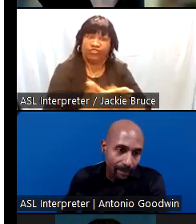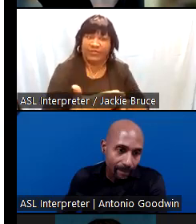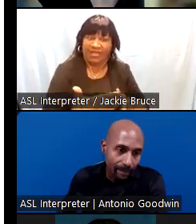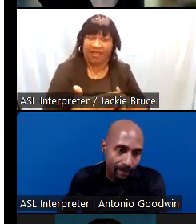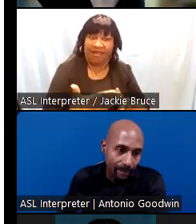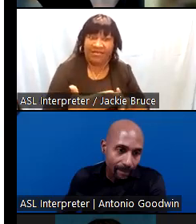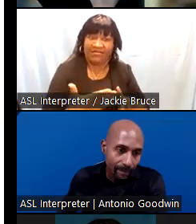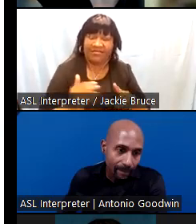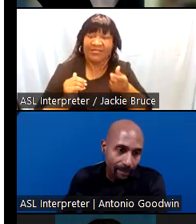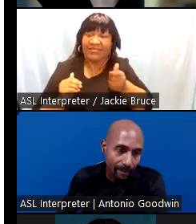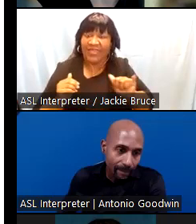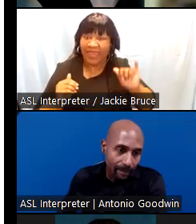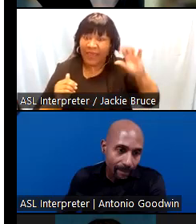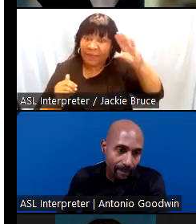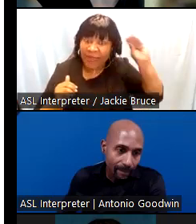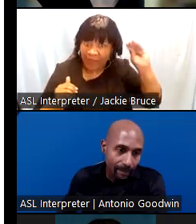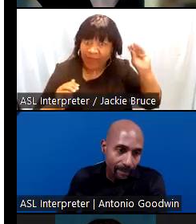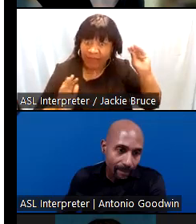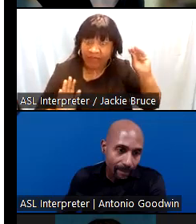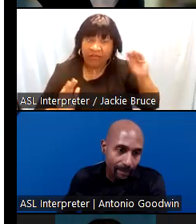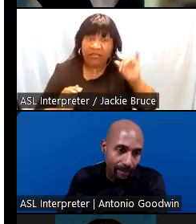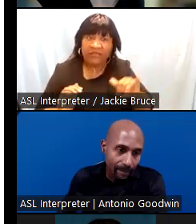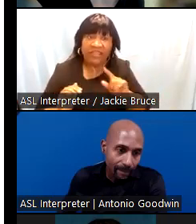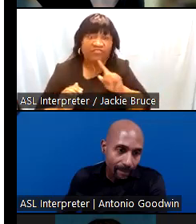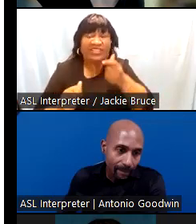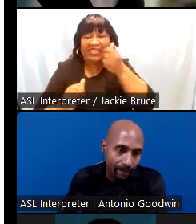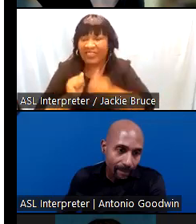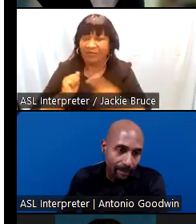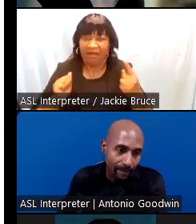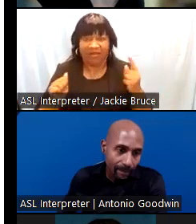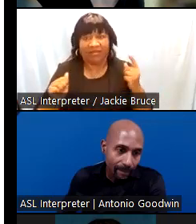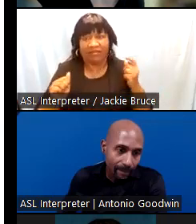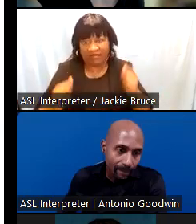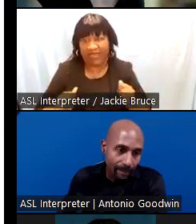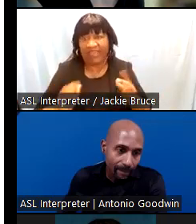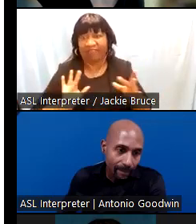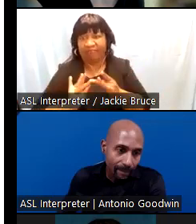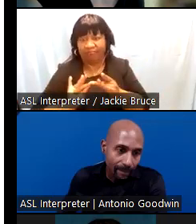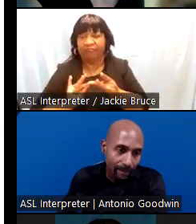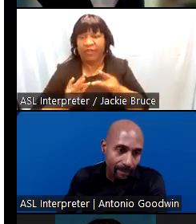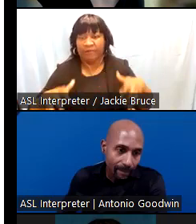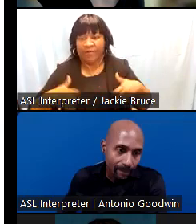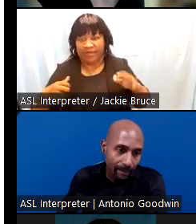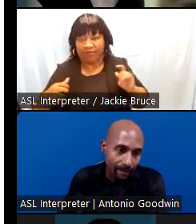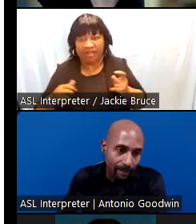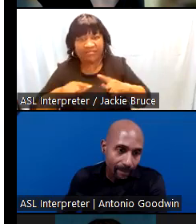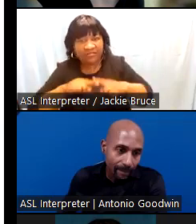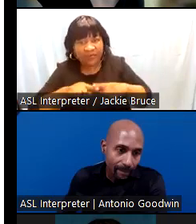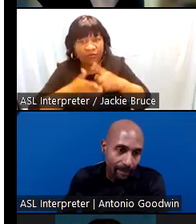gay men. That really anybody can get monkeypox based on their behaviors.